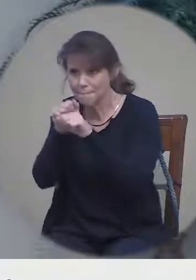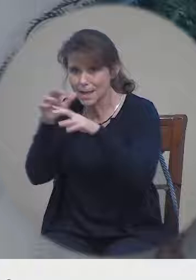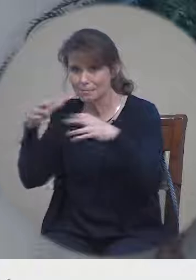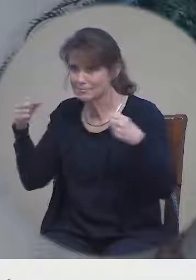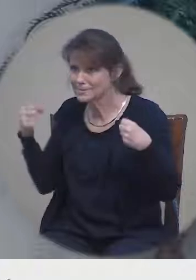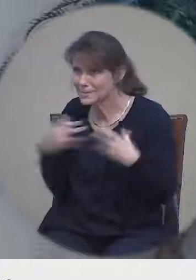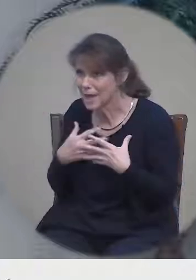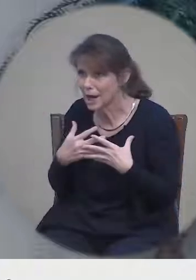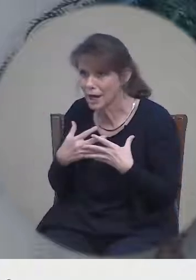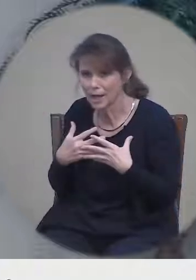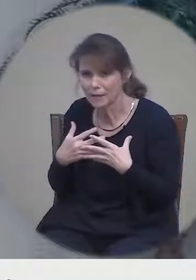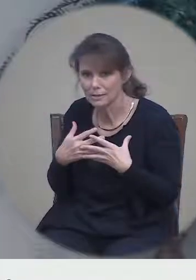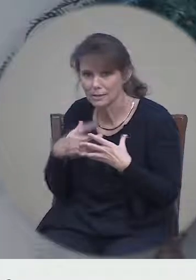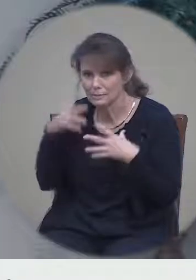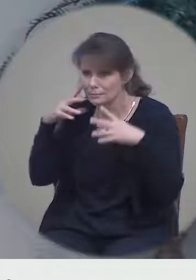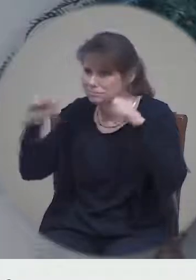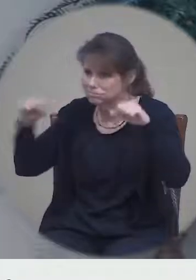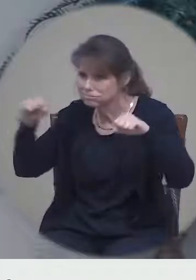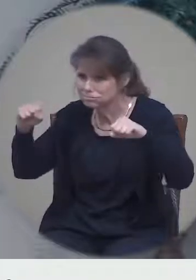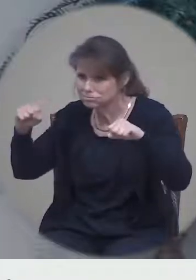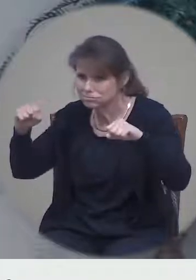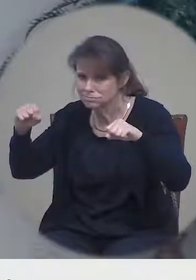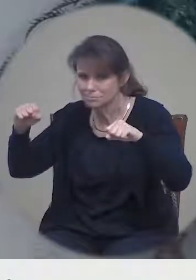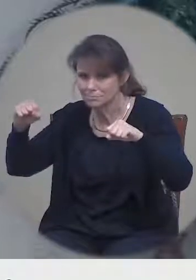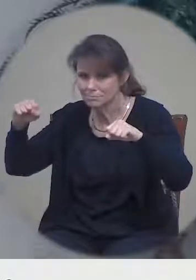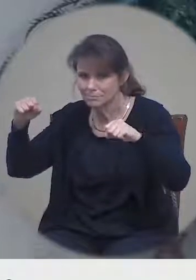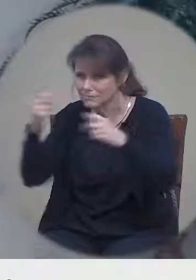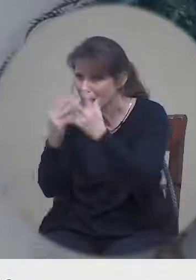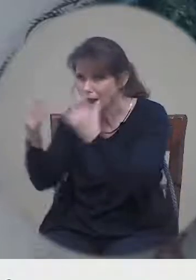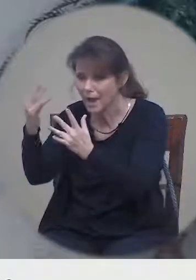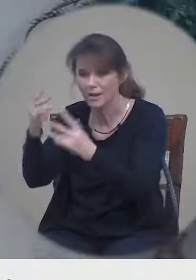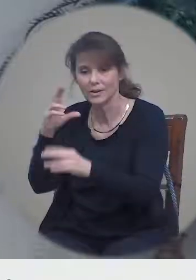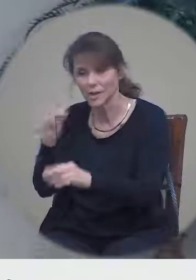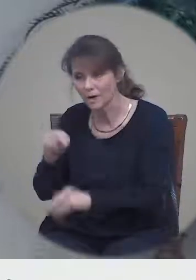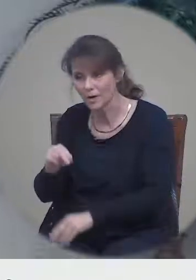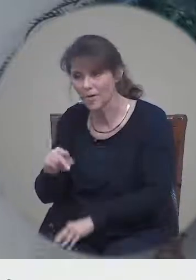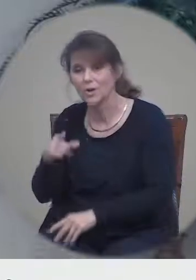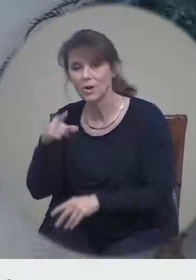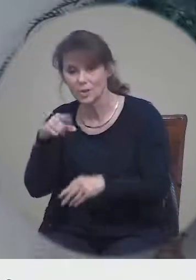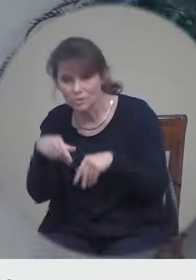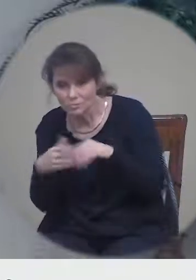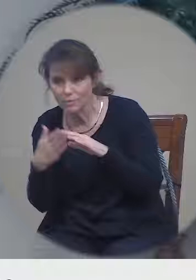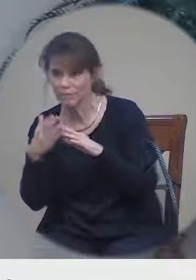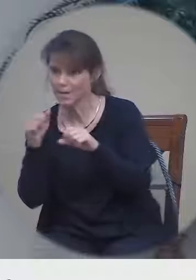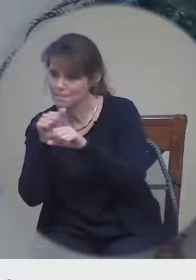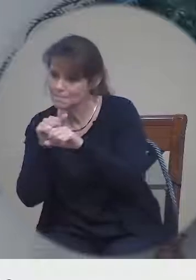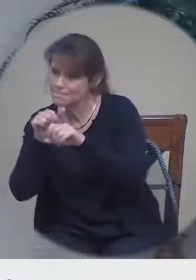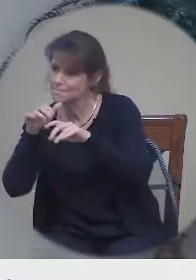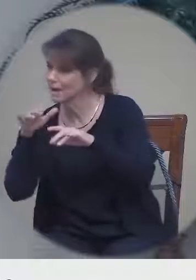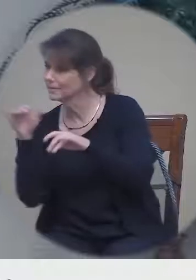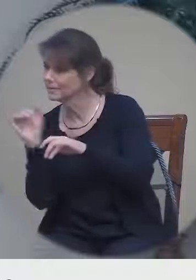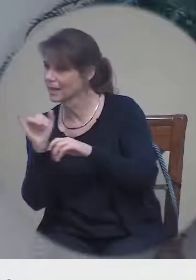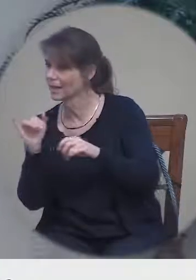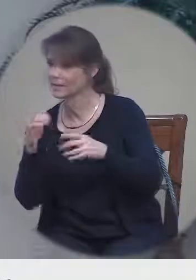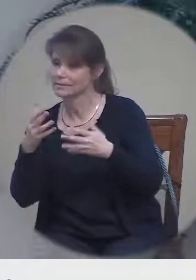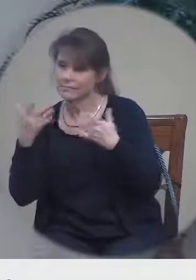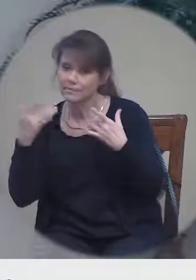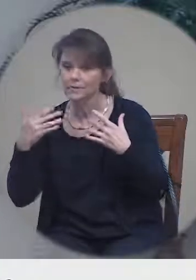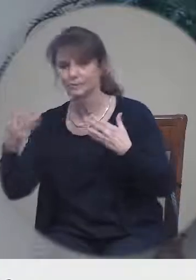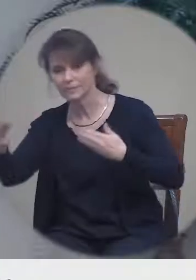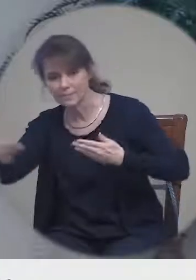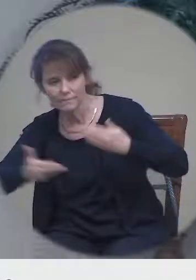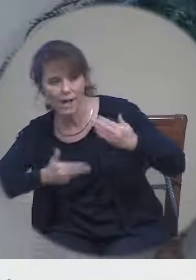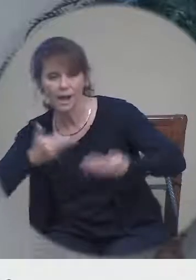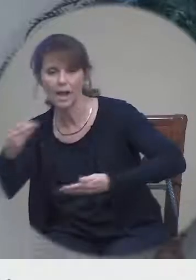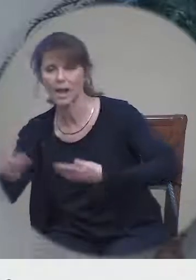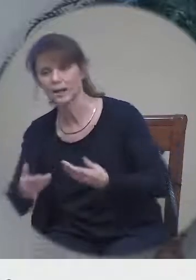inviting, appealing circumstance. People want you to come into the church. People want you to come to